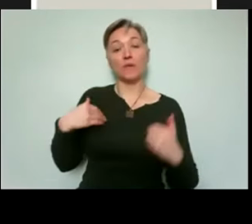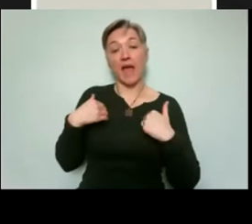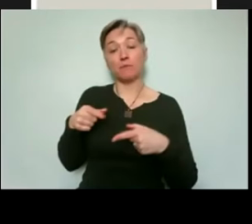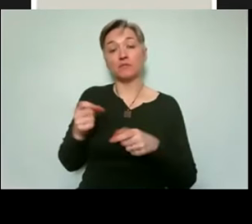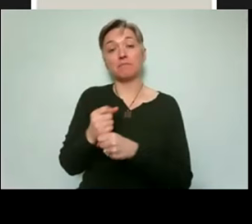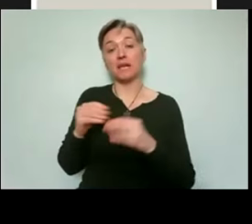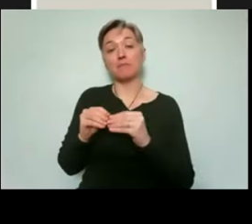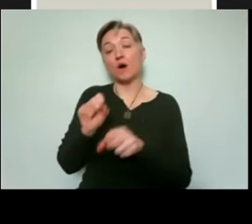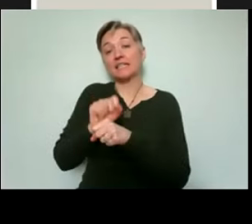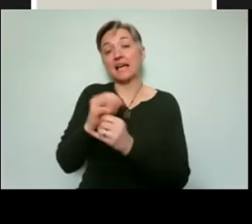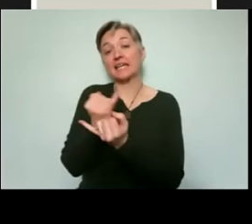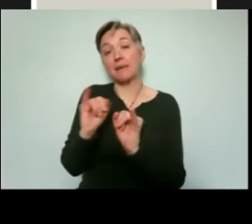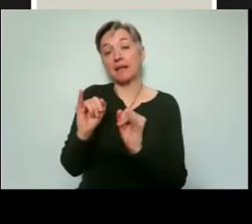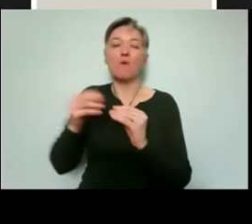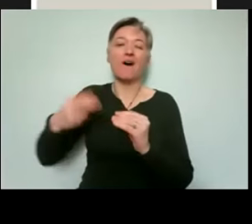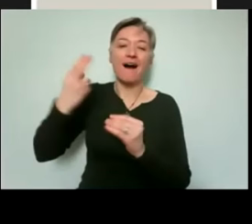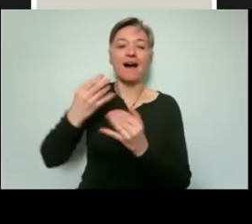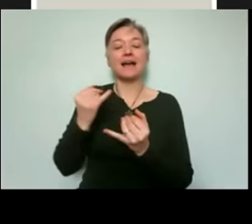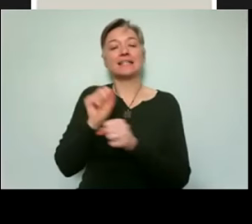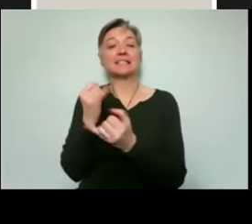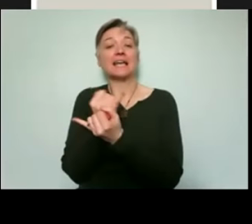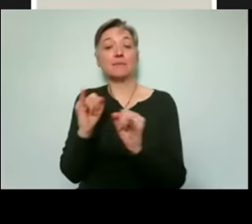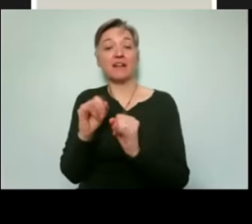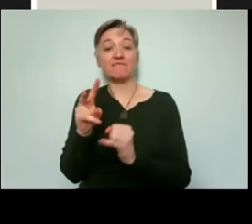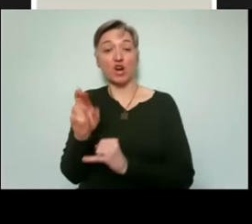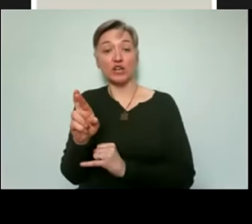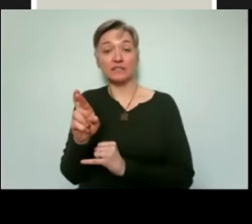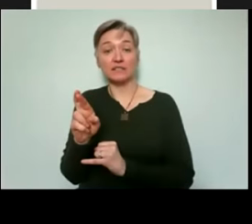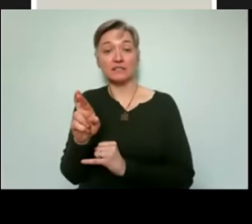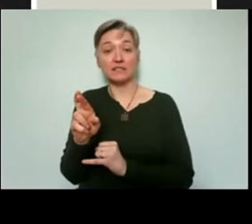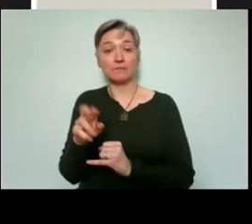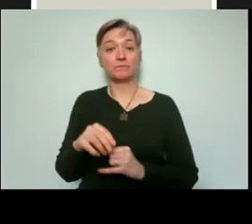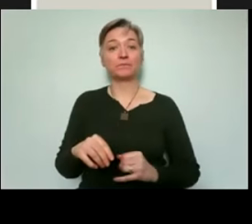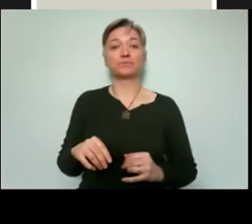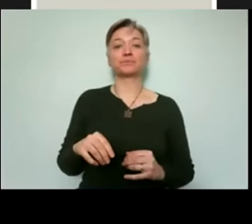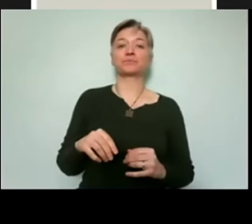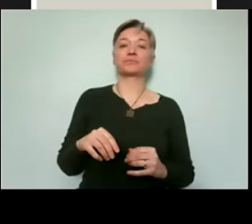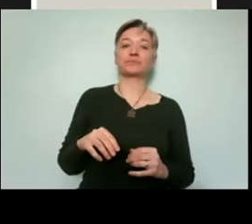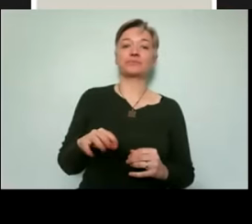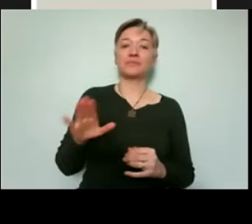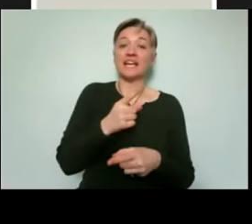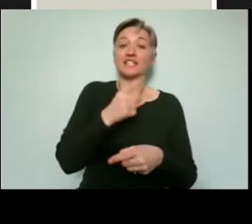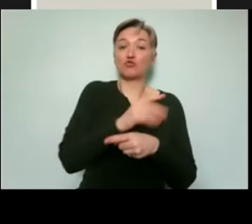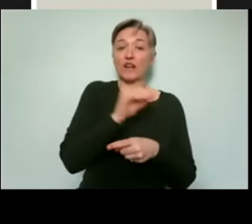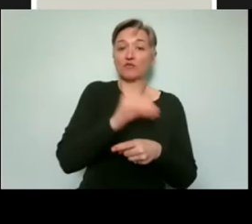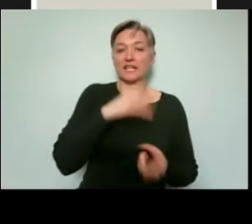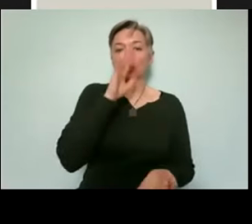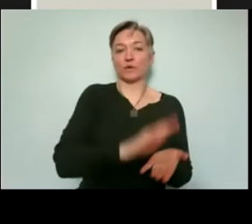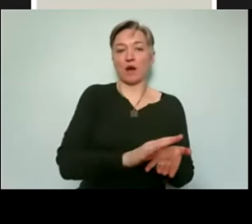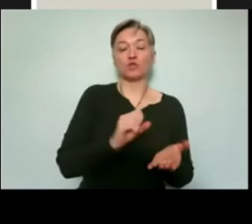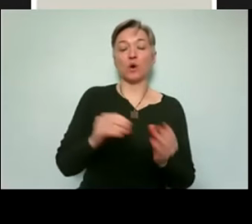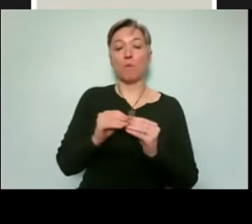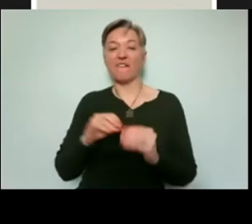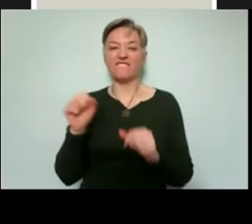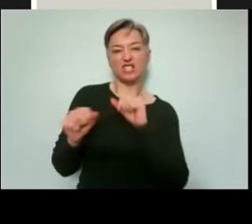task independent, has higher task independent variance, its correct rate tends to go down. So the more you're fidgeting in a way that